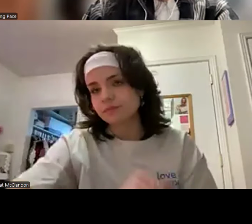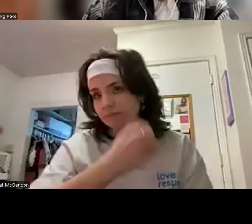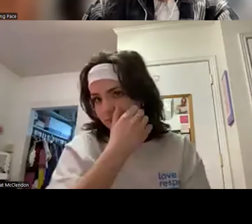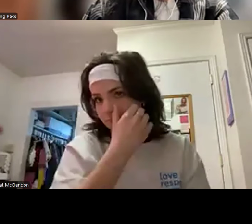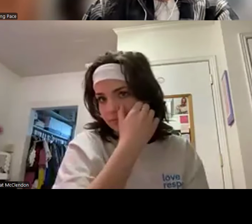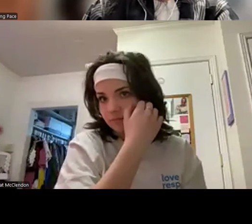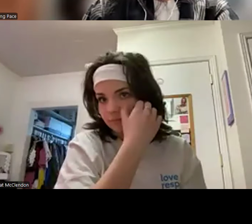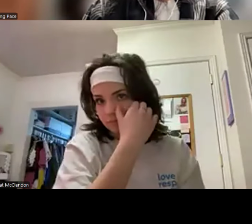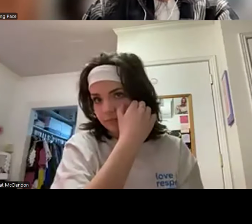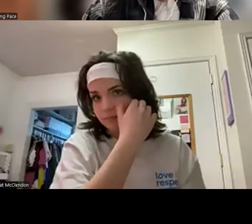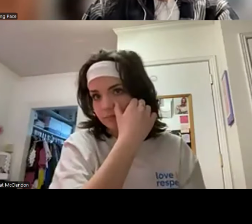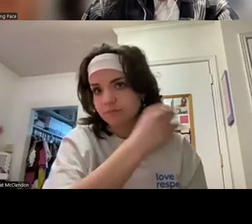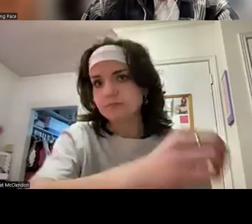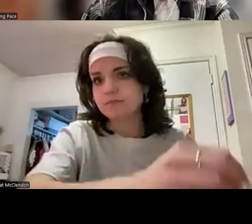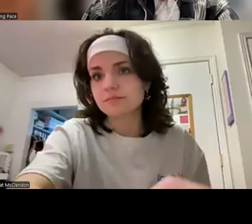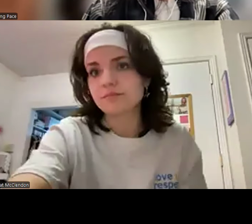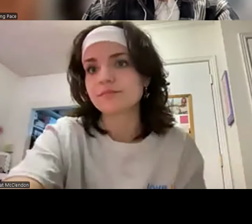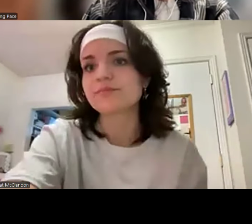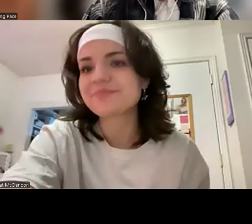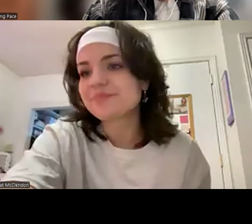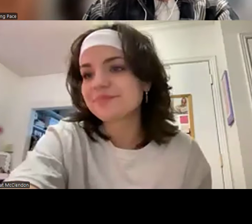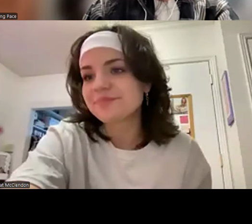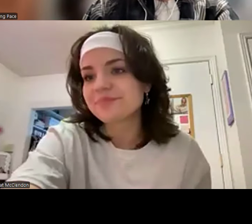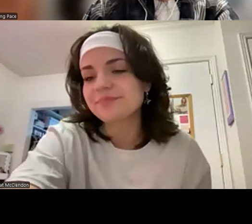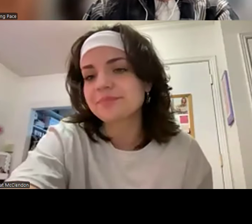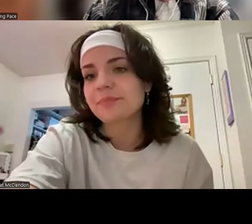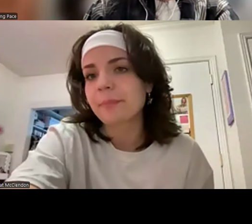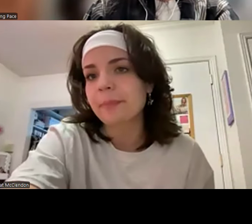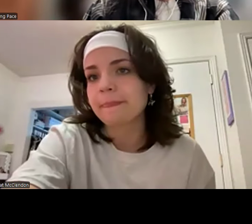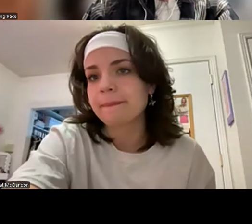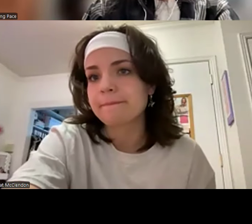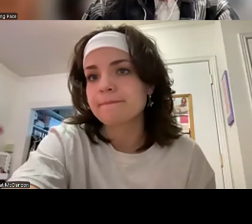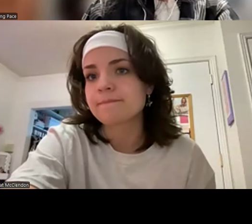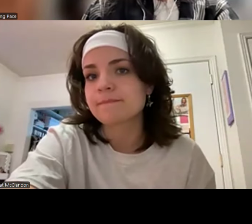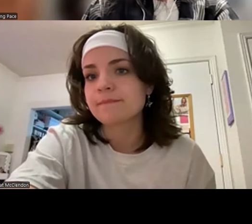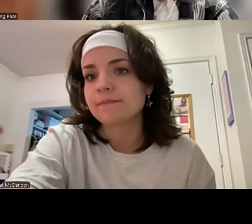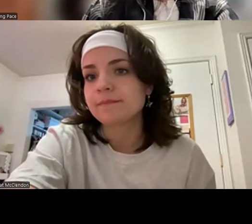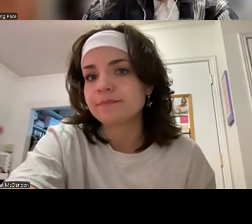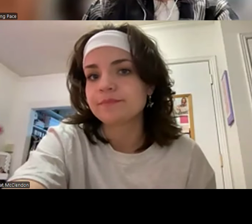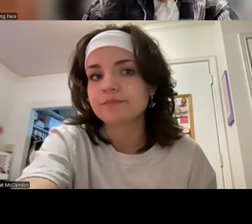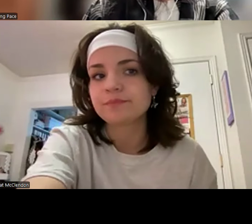how to navigate those relationships and spaces as well. How about you, Deb?